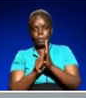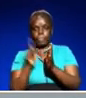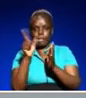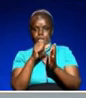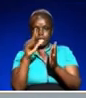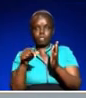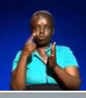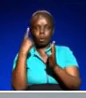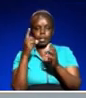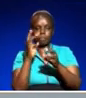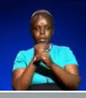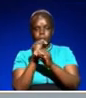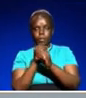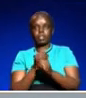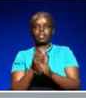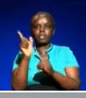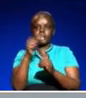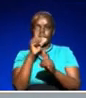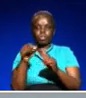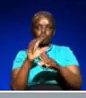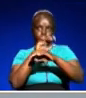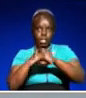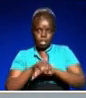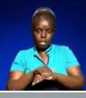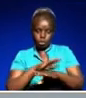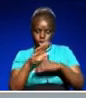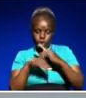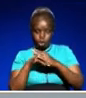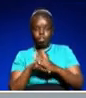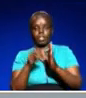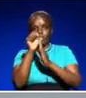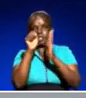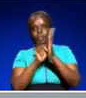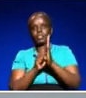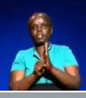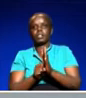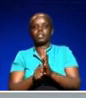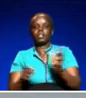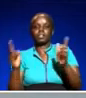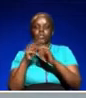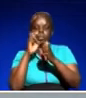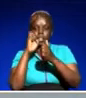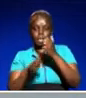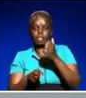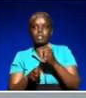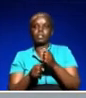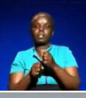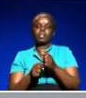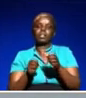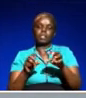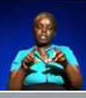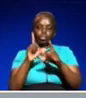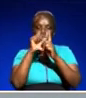X1, mathematics, X2, English, all the way to the last subject. Then you tally, you take the